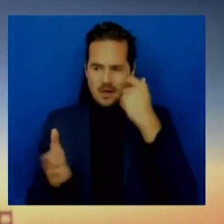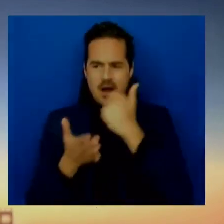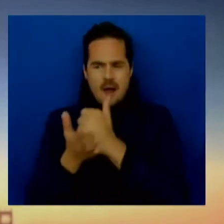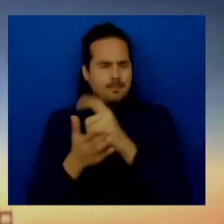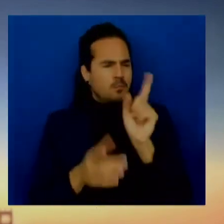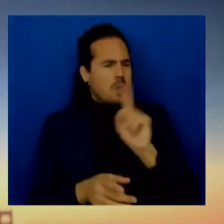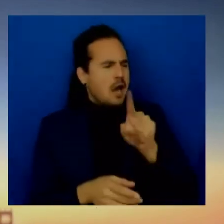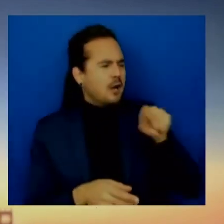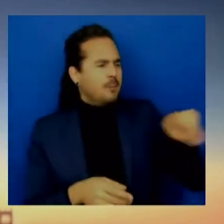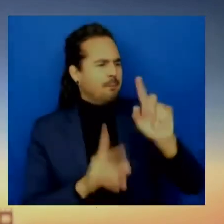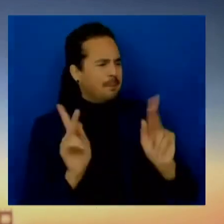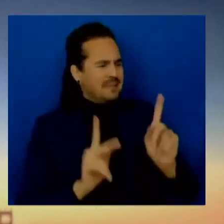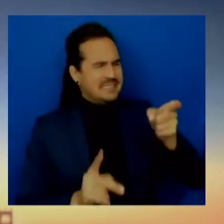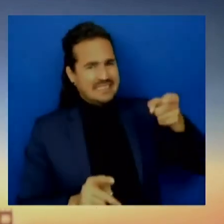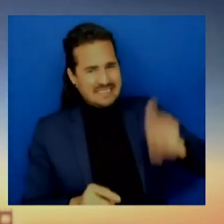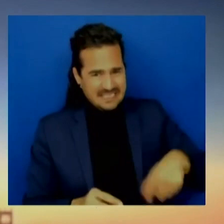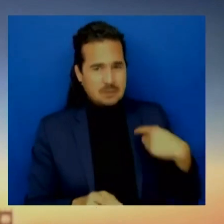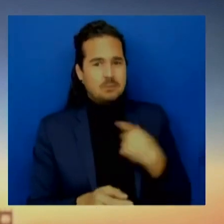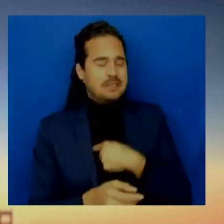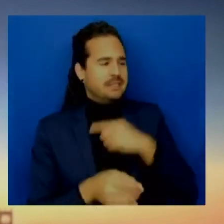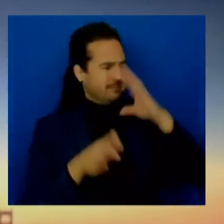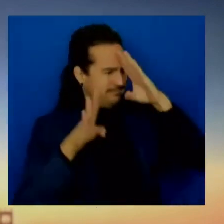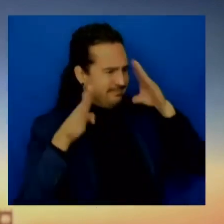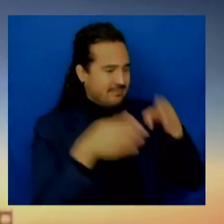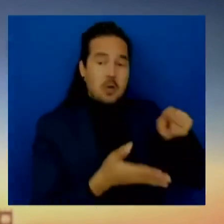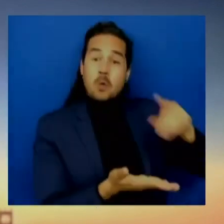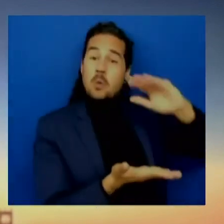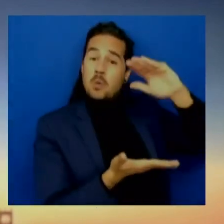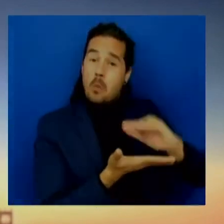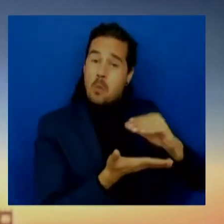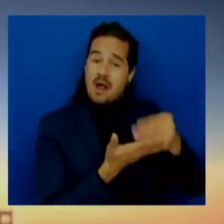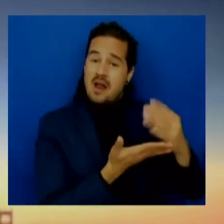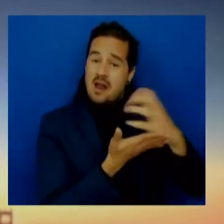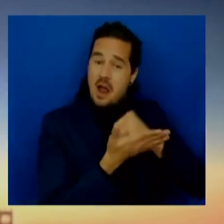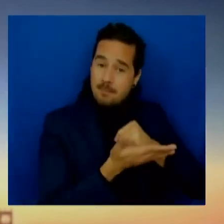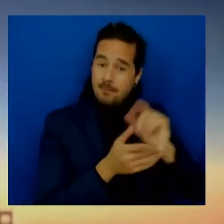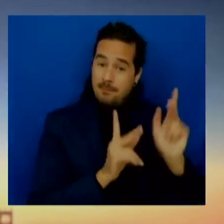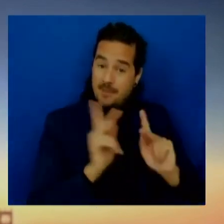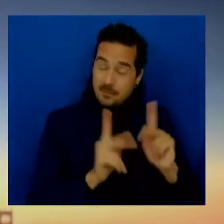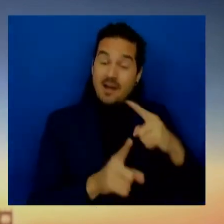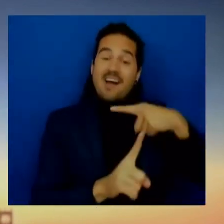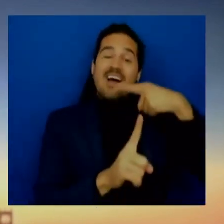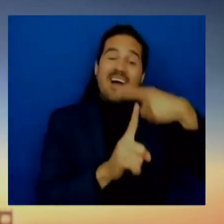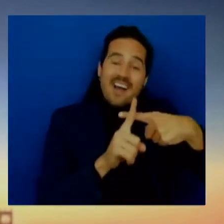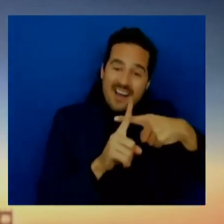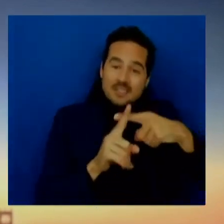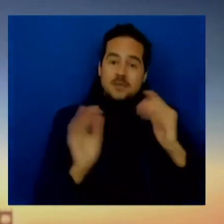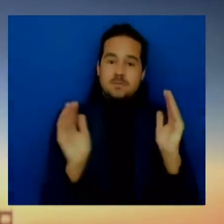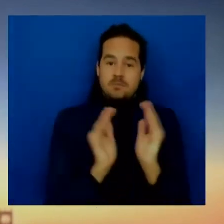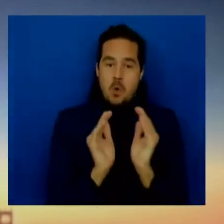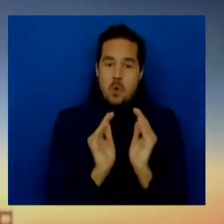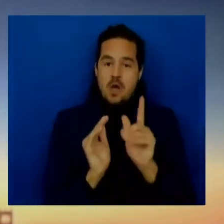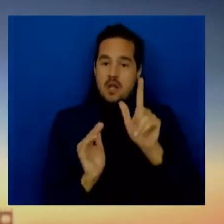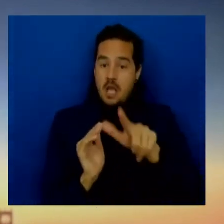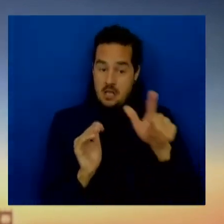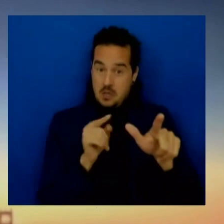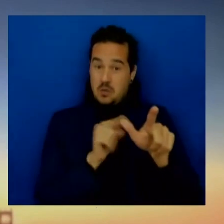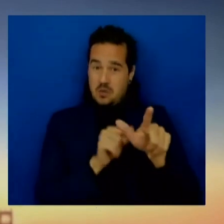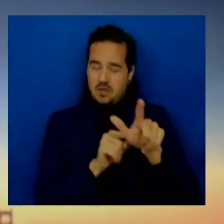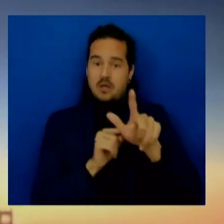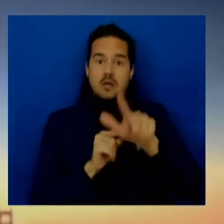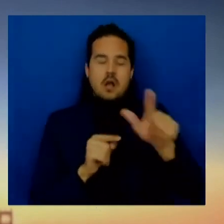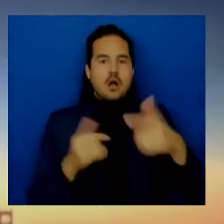and our landlords. We know a lot of our landlords are struggling. We see this as a balanced approach to